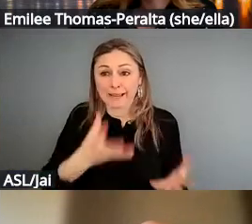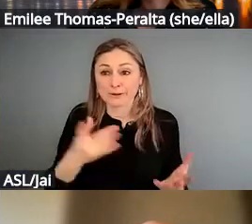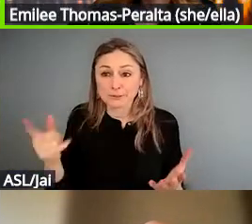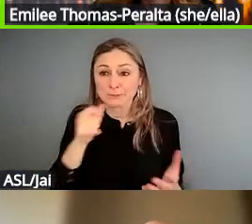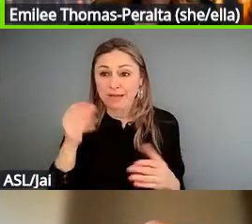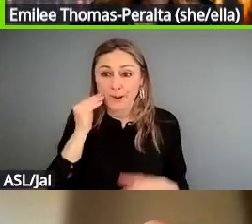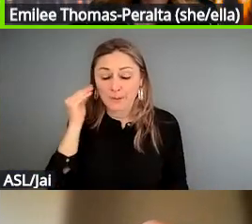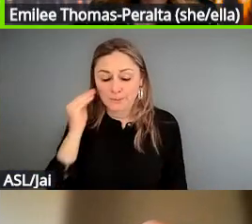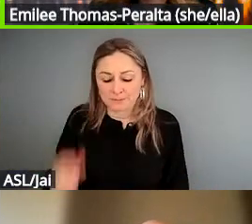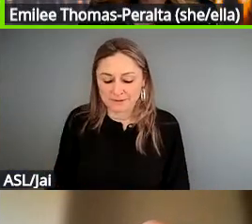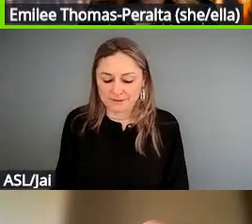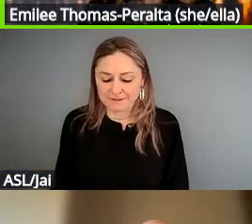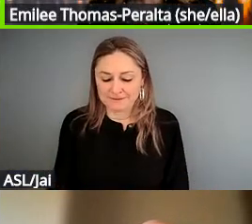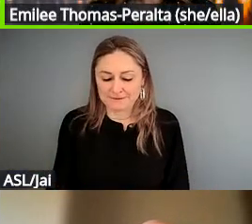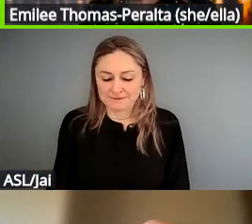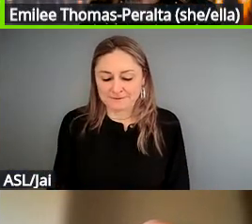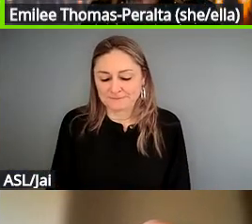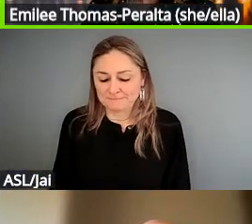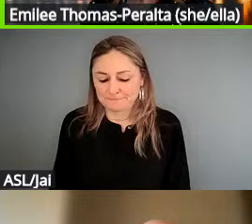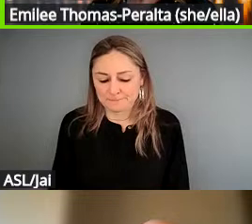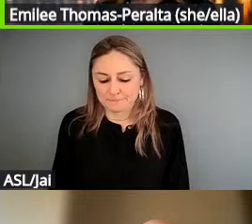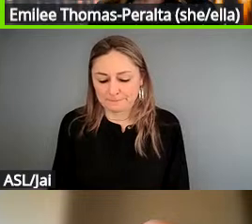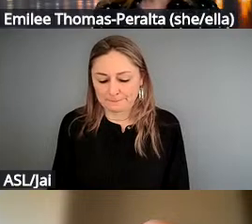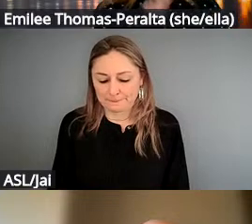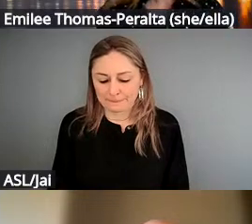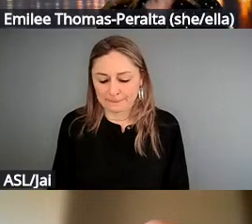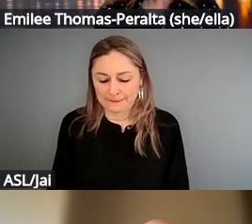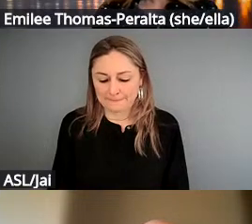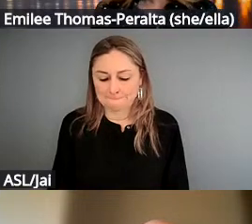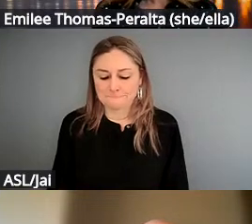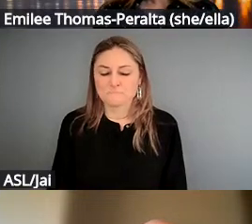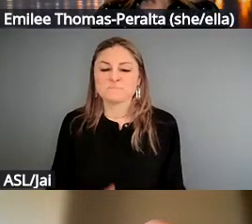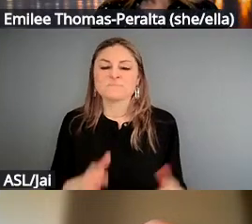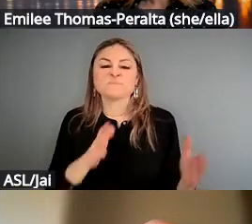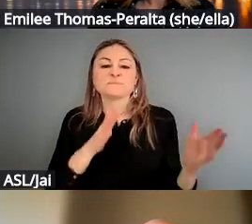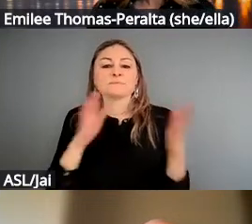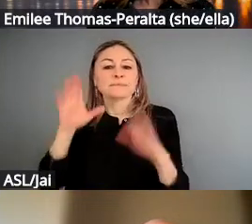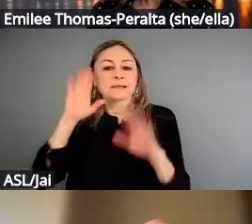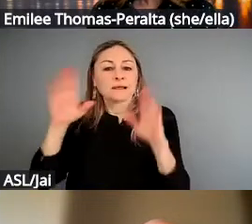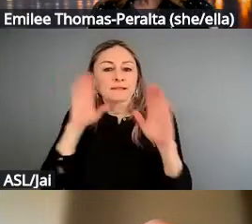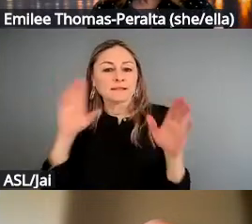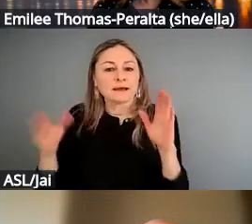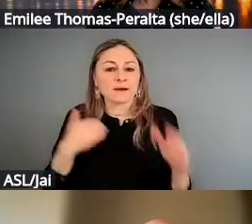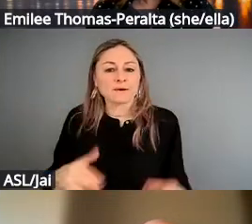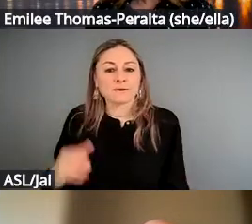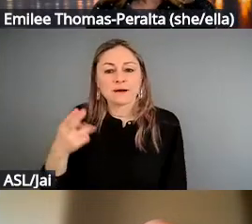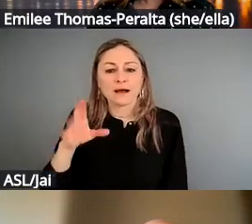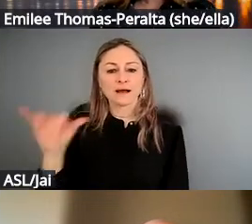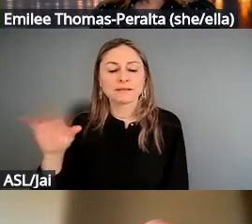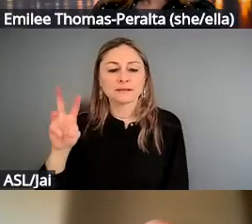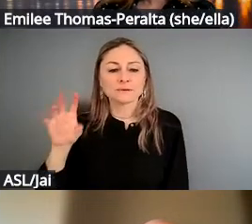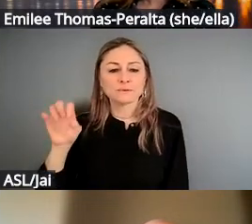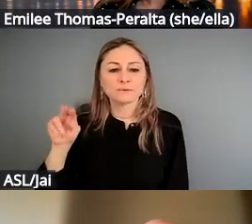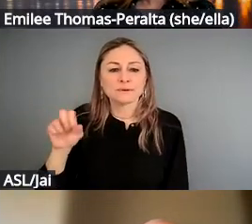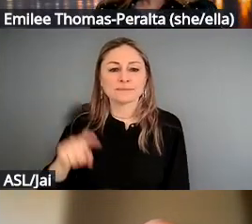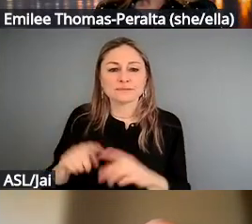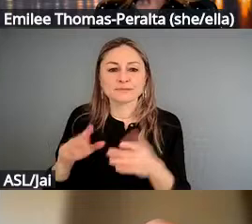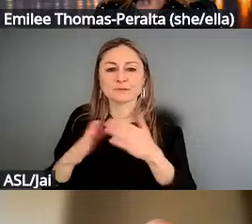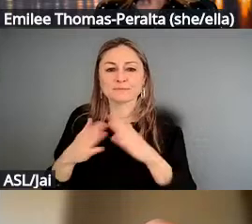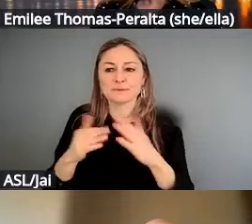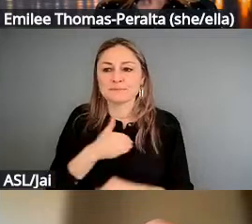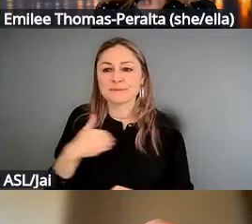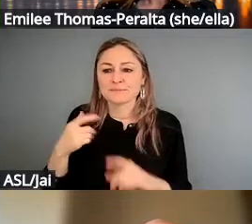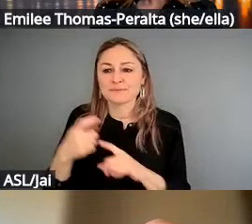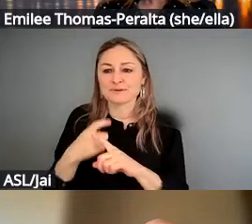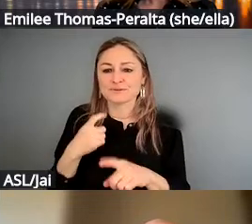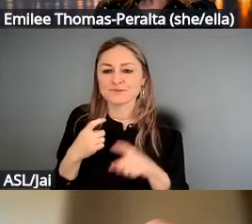Thank you. And we'll go to Holly. Well, hello, Holly Williams, community member from Vancouver. Kind of a